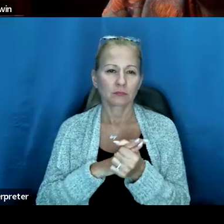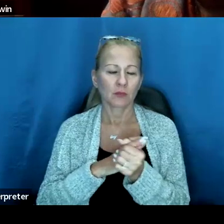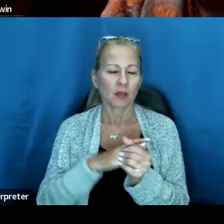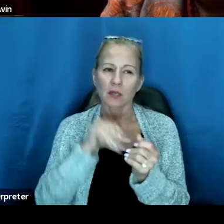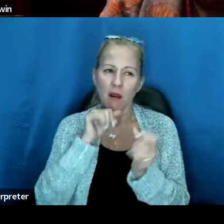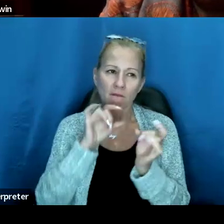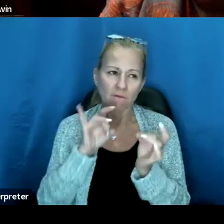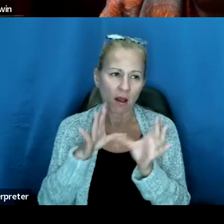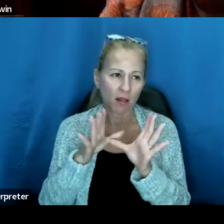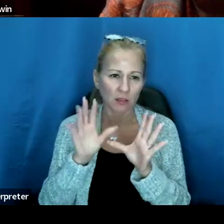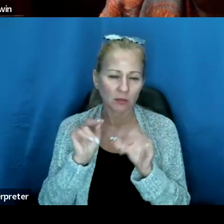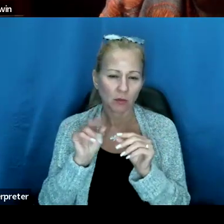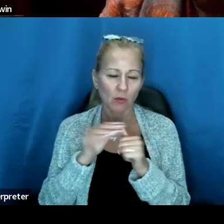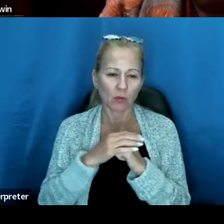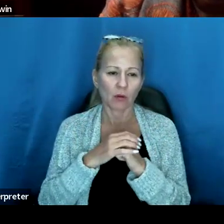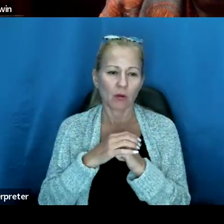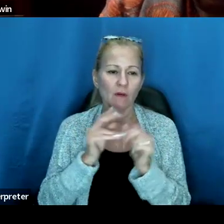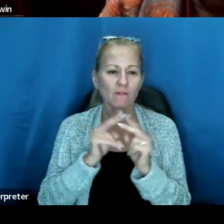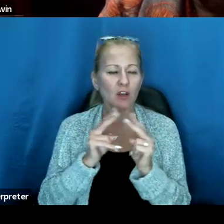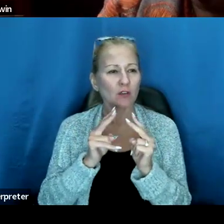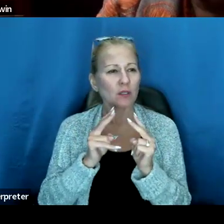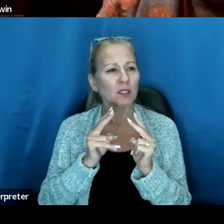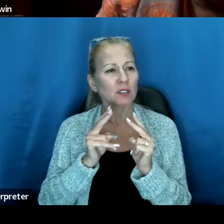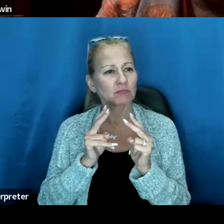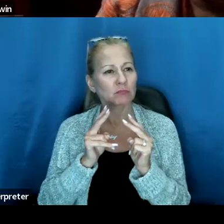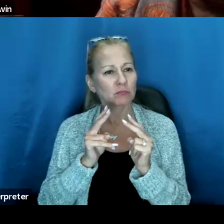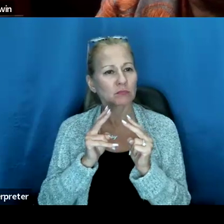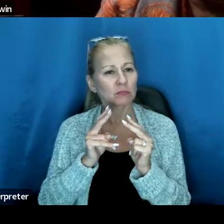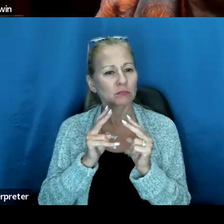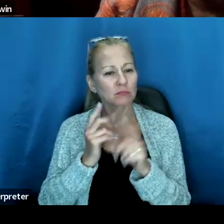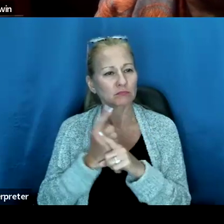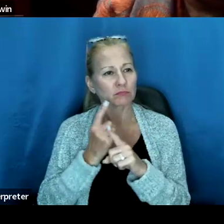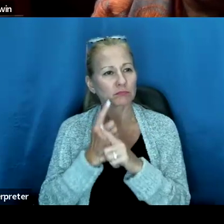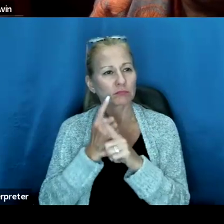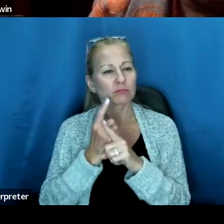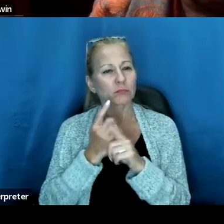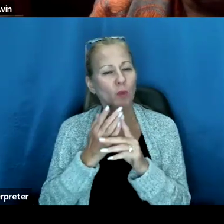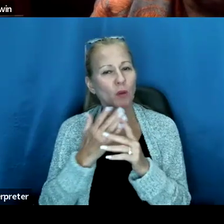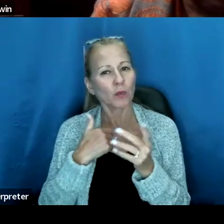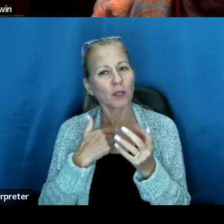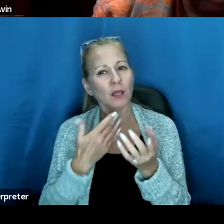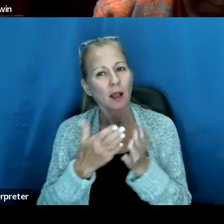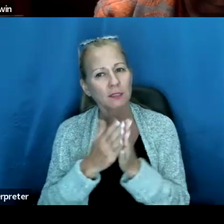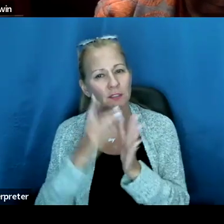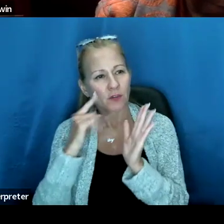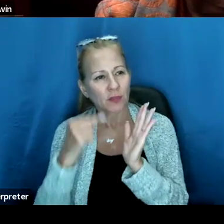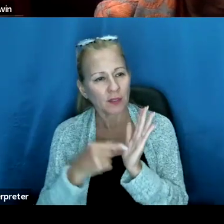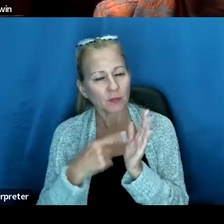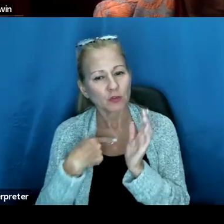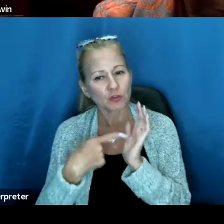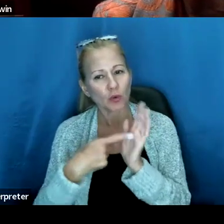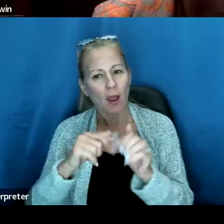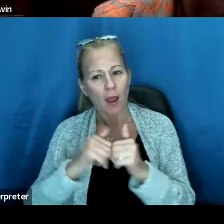non-violent. They're very, very simple kind of, this is what we would like. We're doing something that to show you how